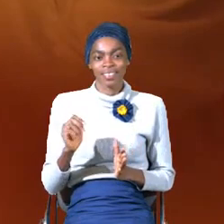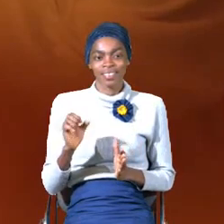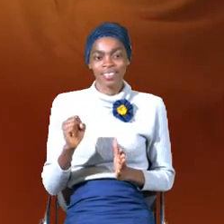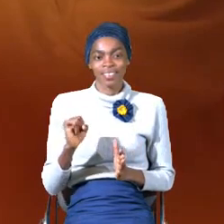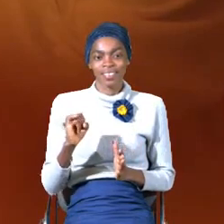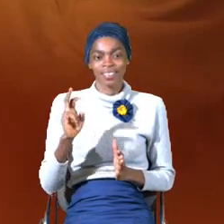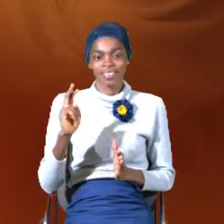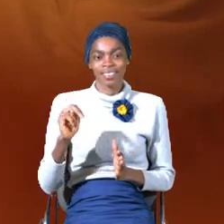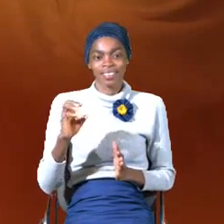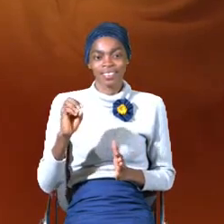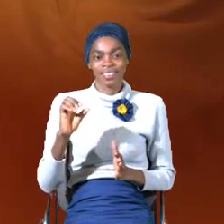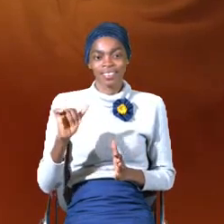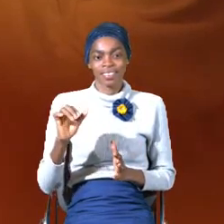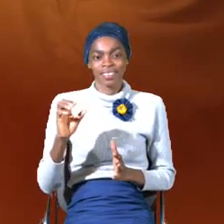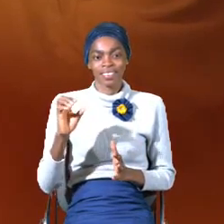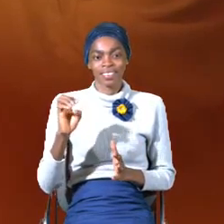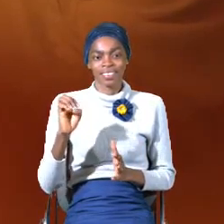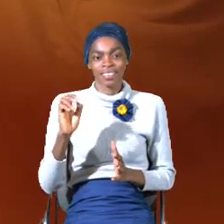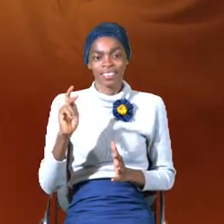Dunsin Oyekan.